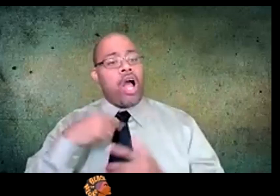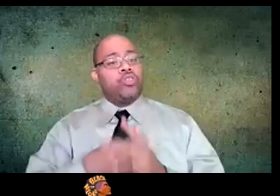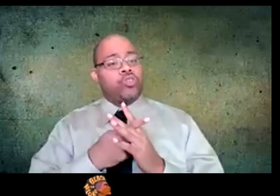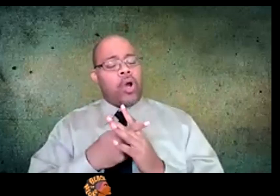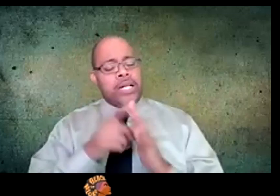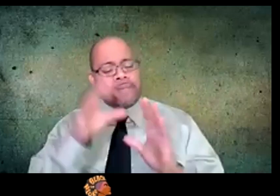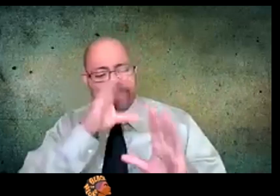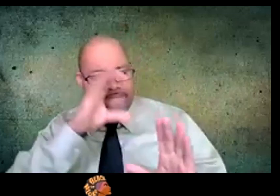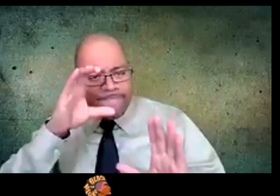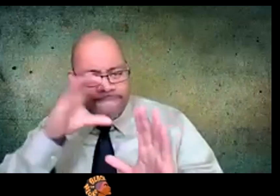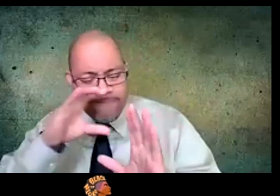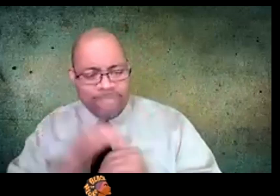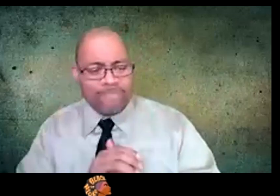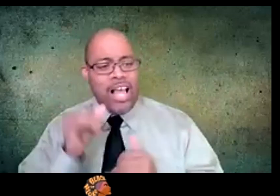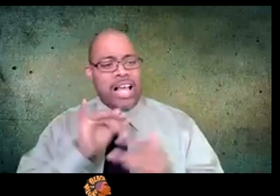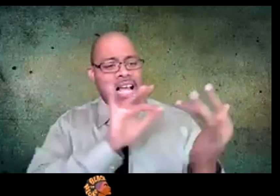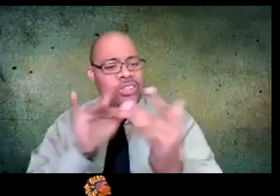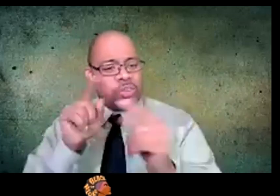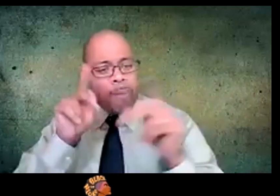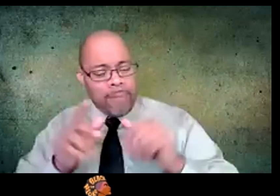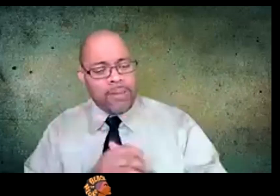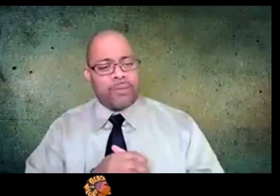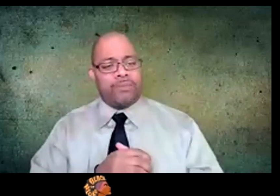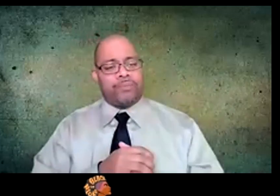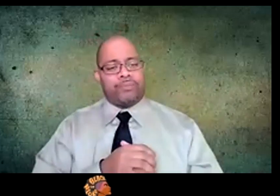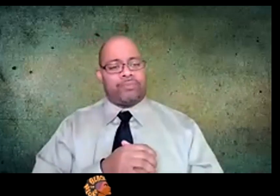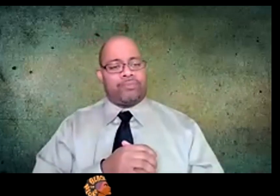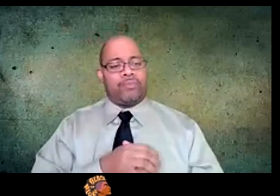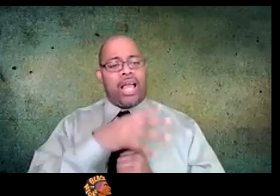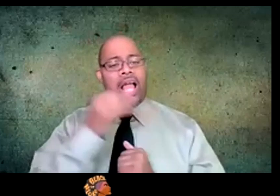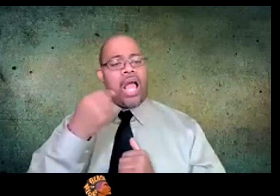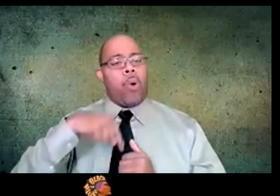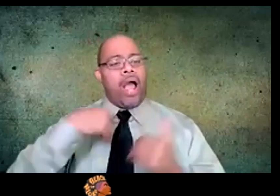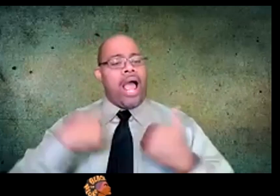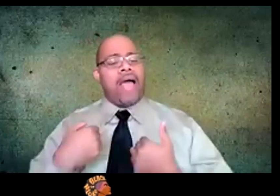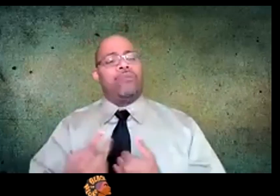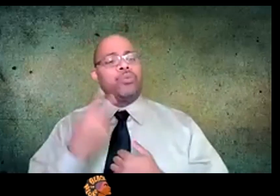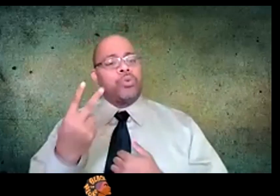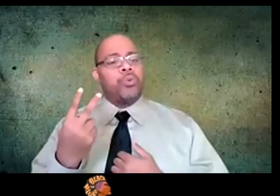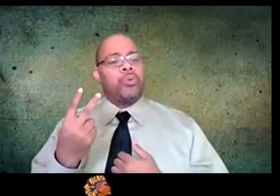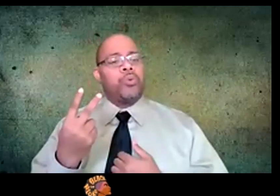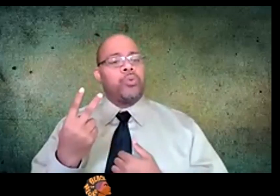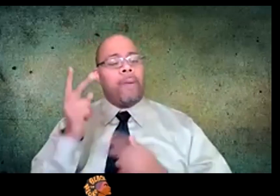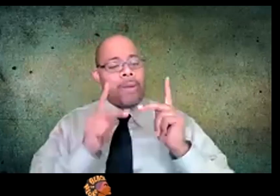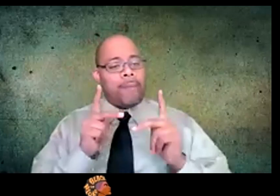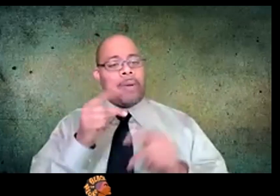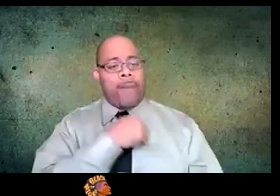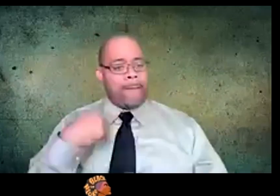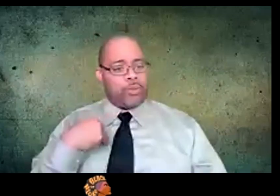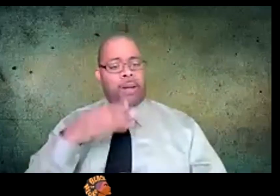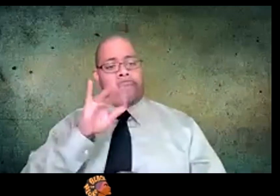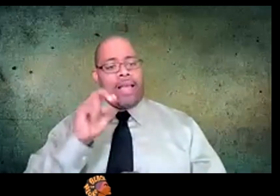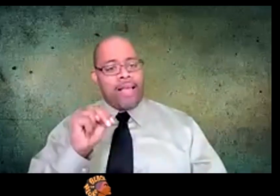around and reaching out to folks, and we had two members of